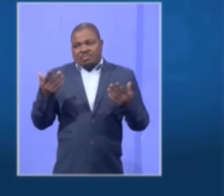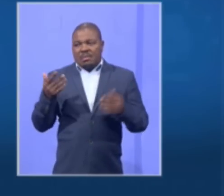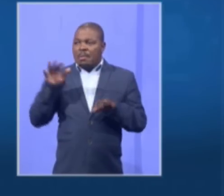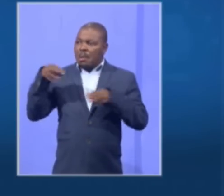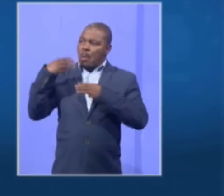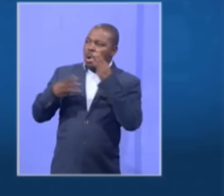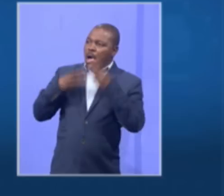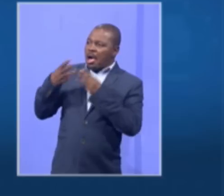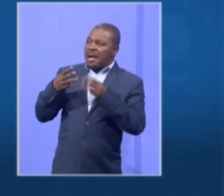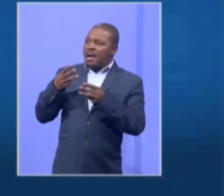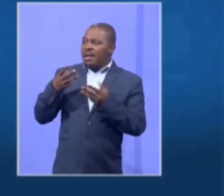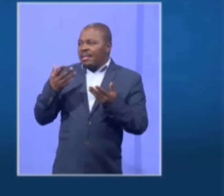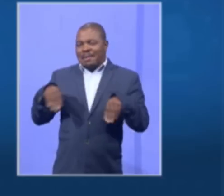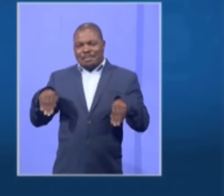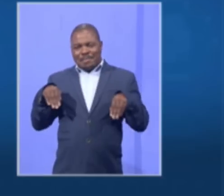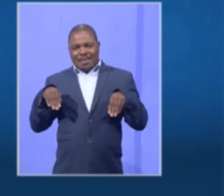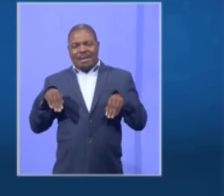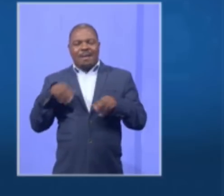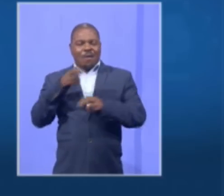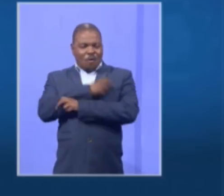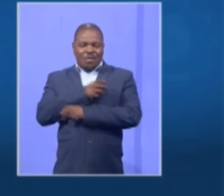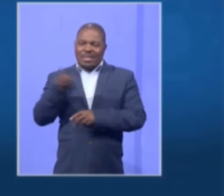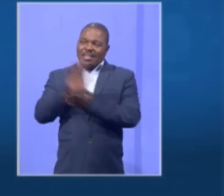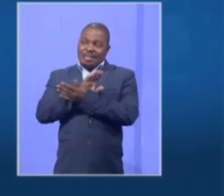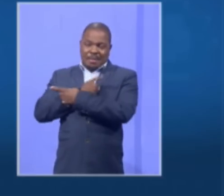bašomi gobane ba ikhutša.